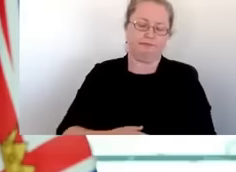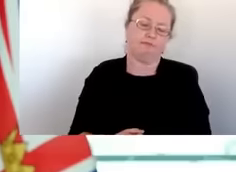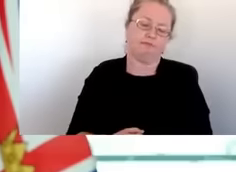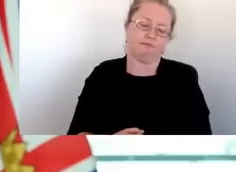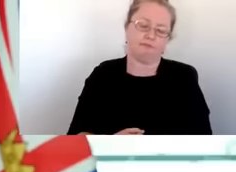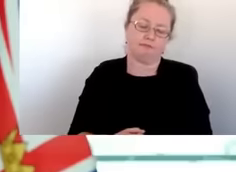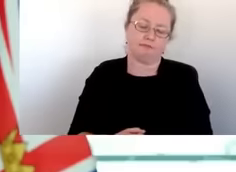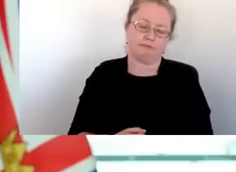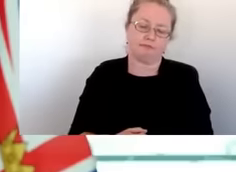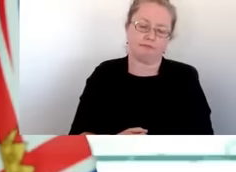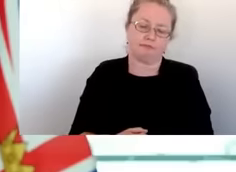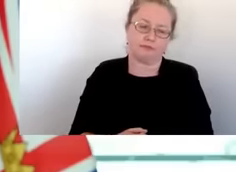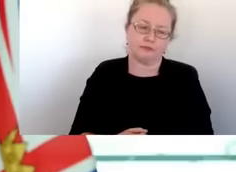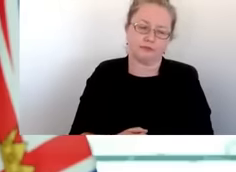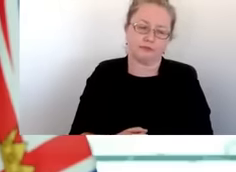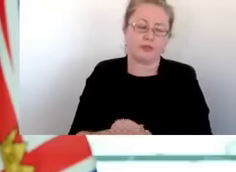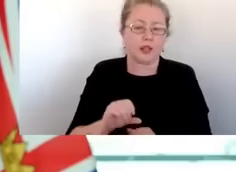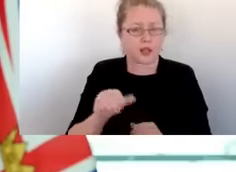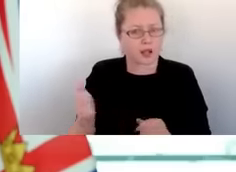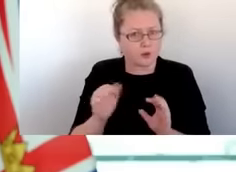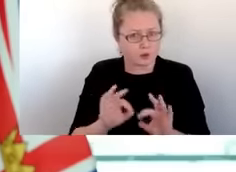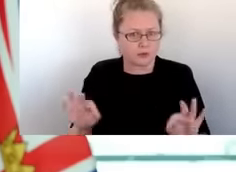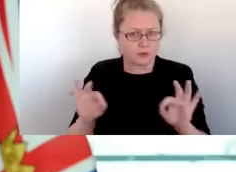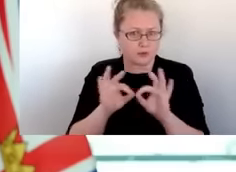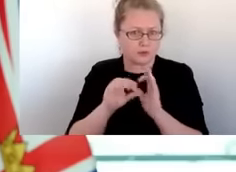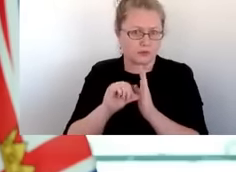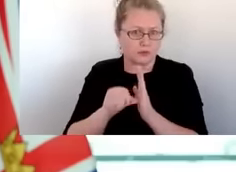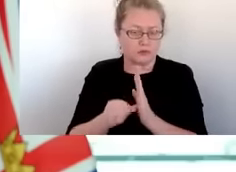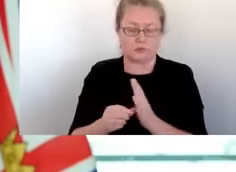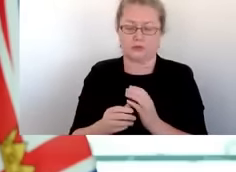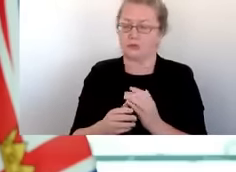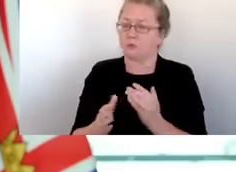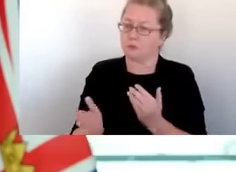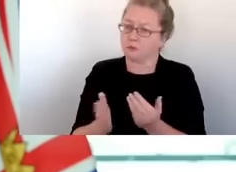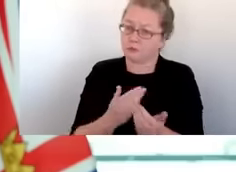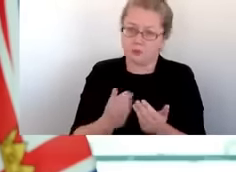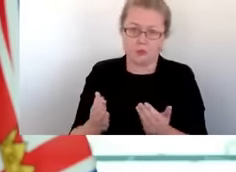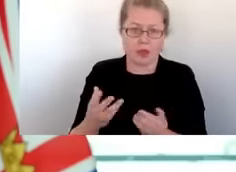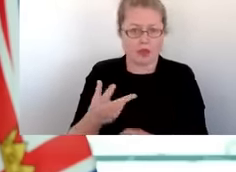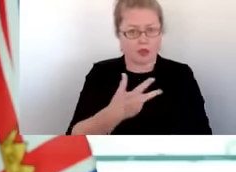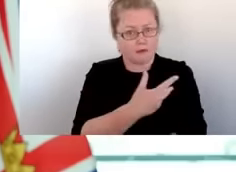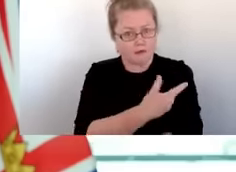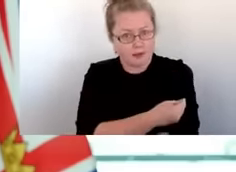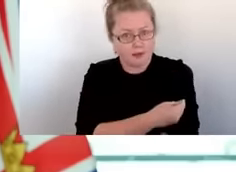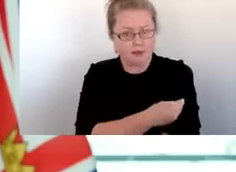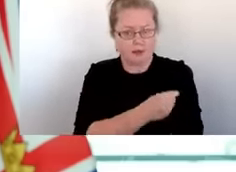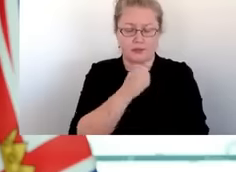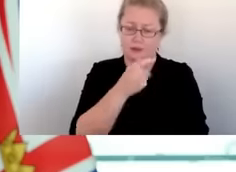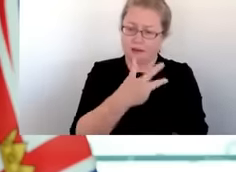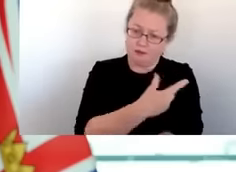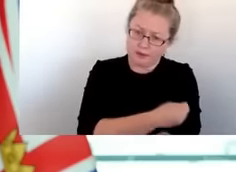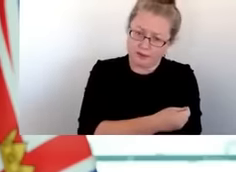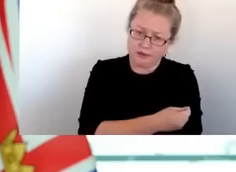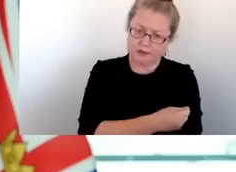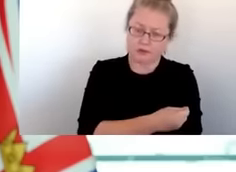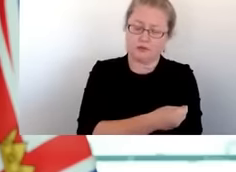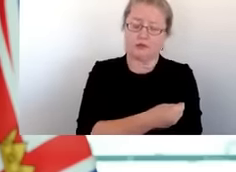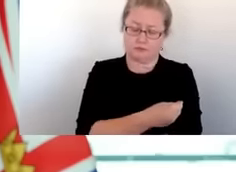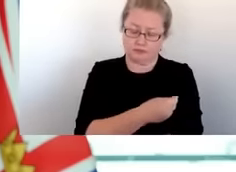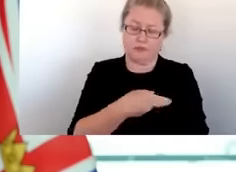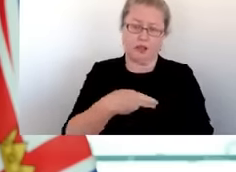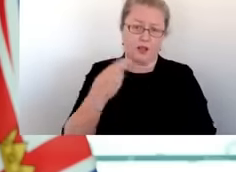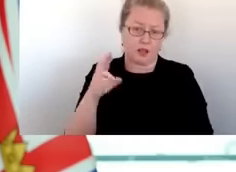I think it is also very important to say to people who are not vaccinated, even if you've had an infection, we know you are at higher risk of